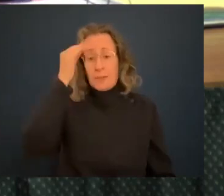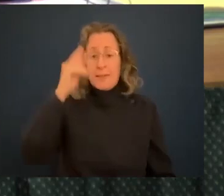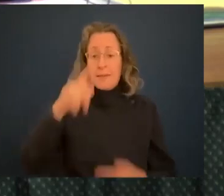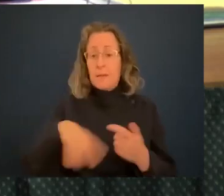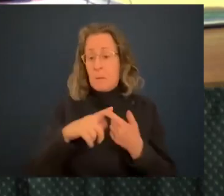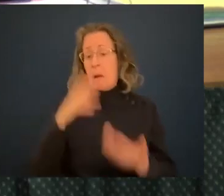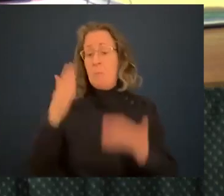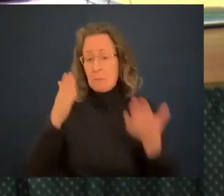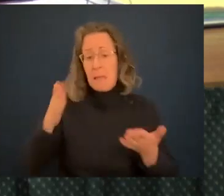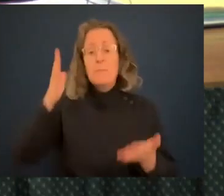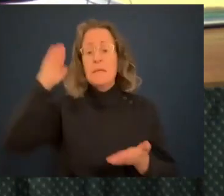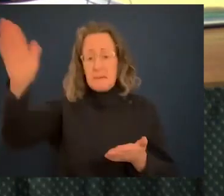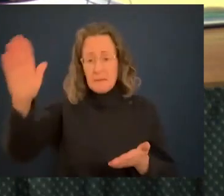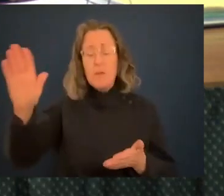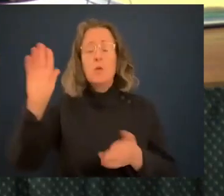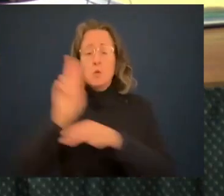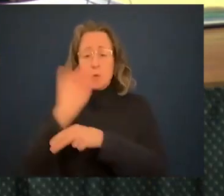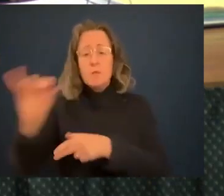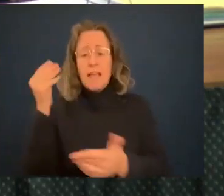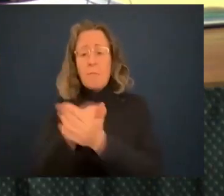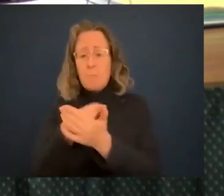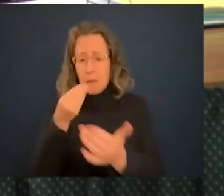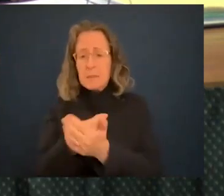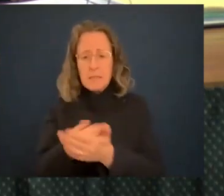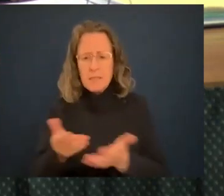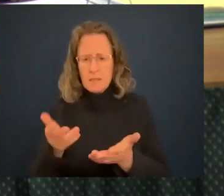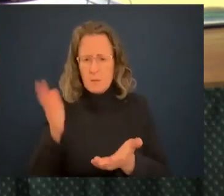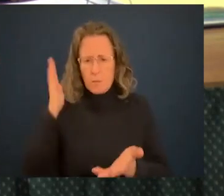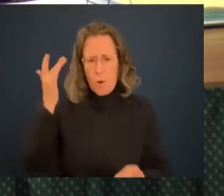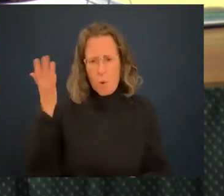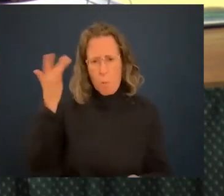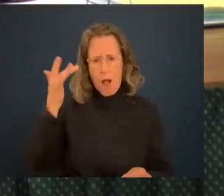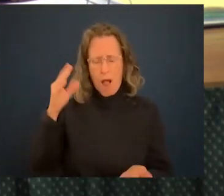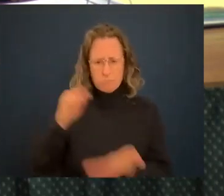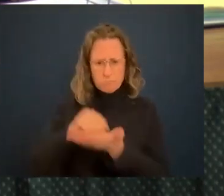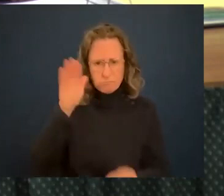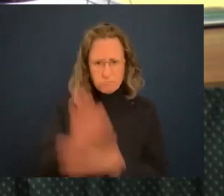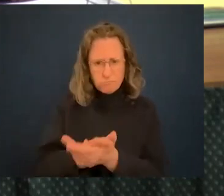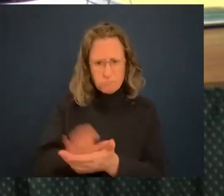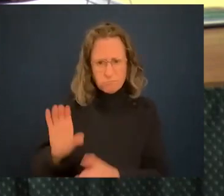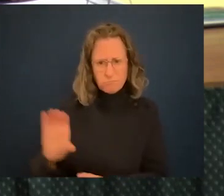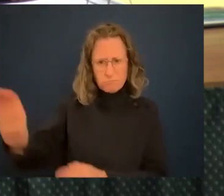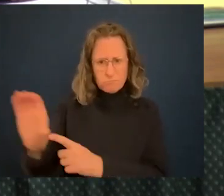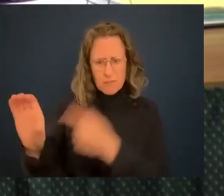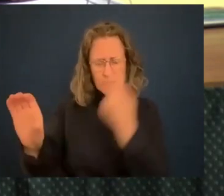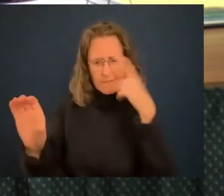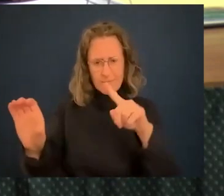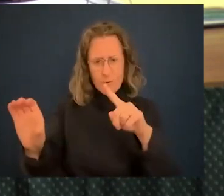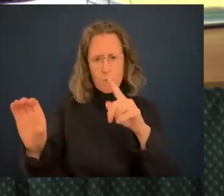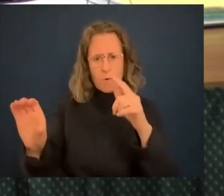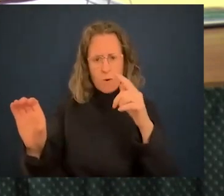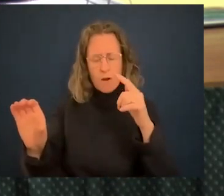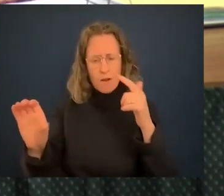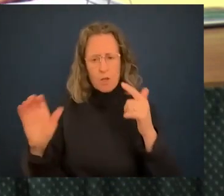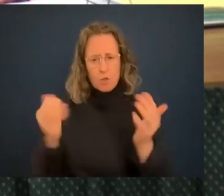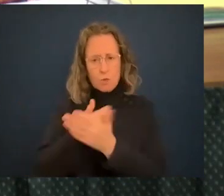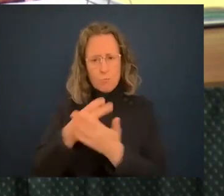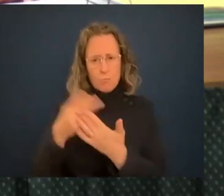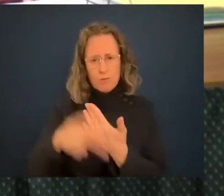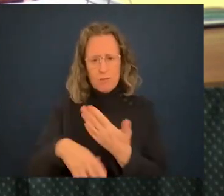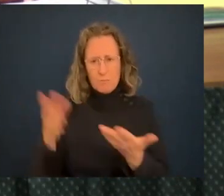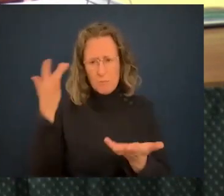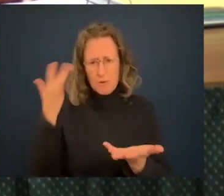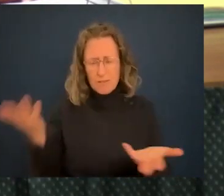be an option to help pay for these one-time startup costs and I want somebody else or the same person to